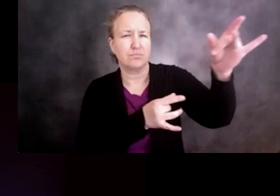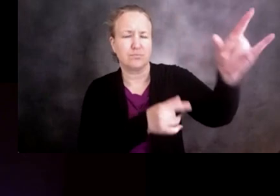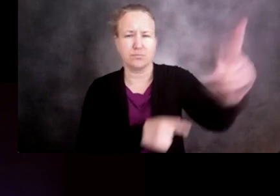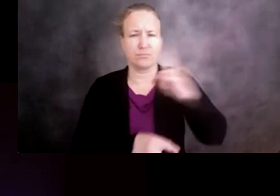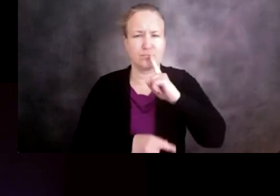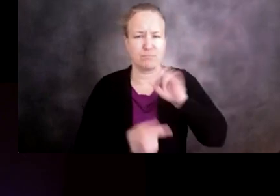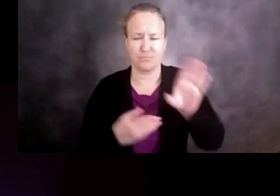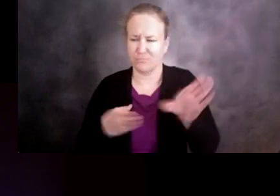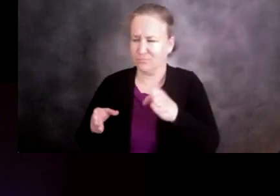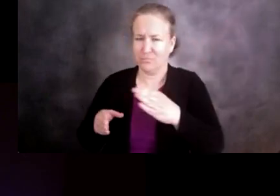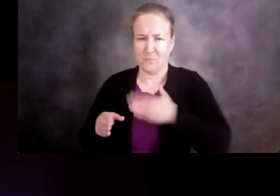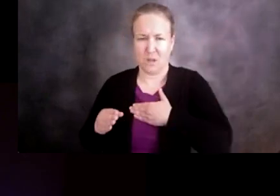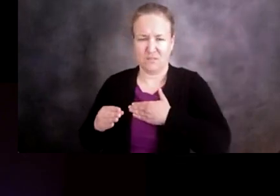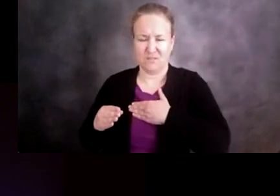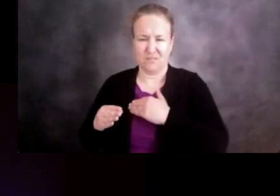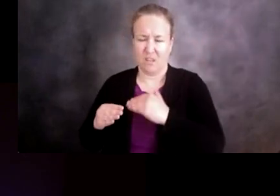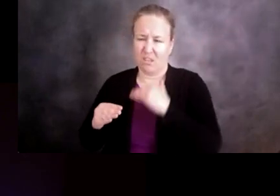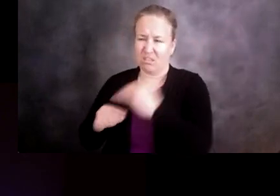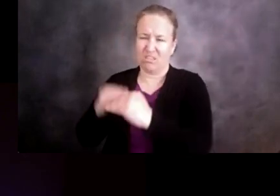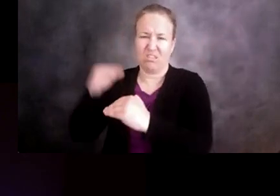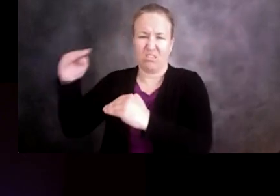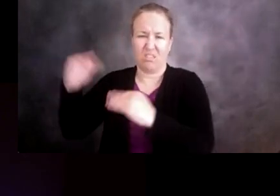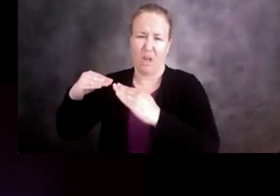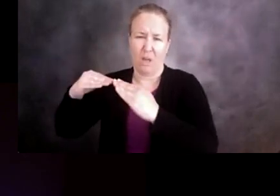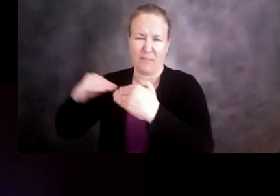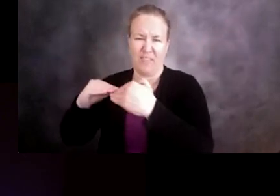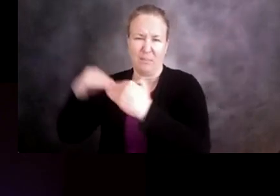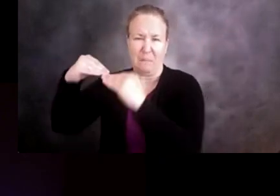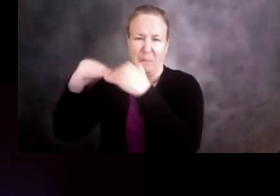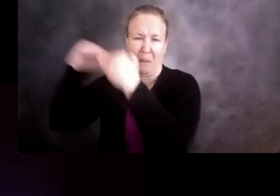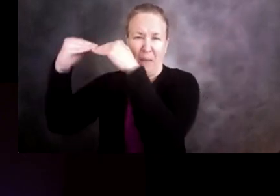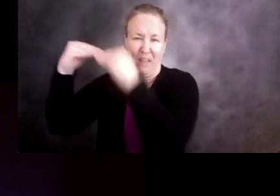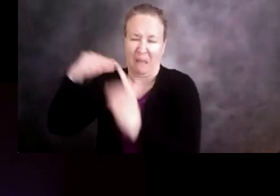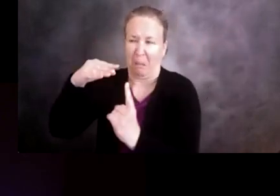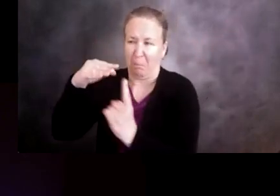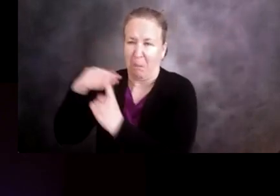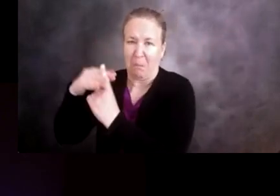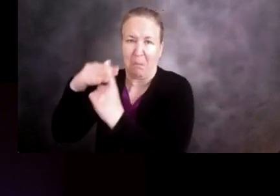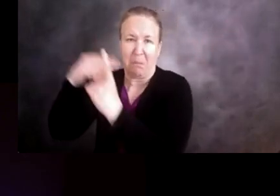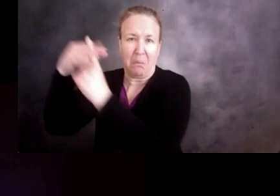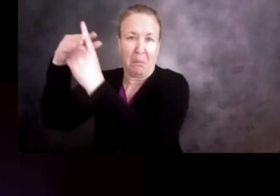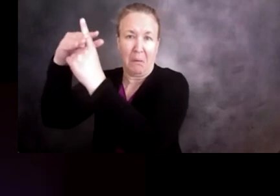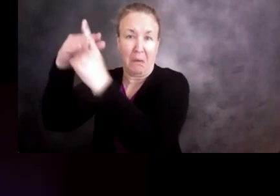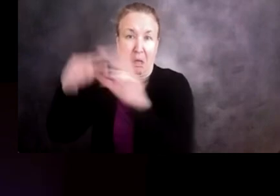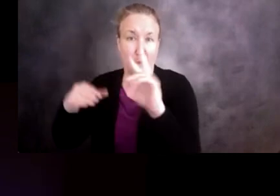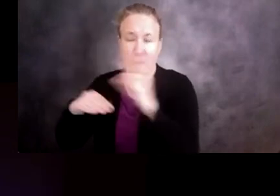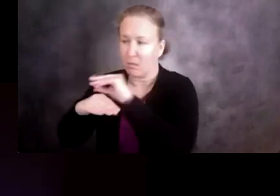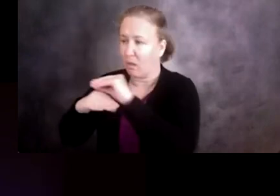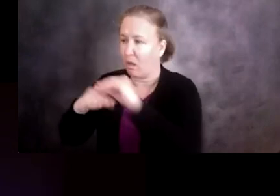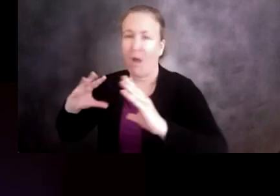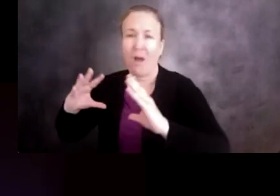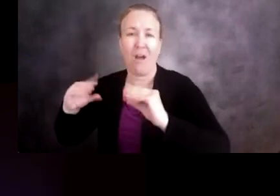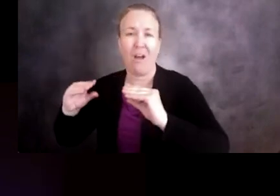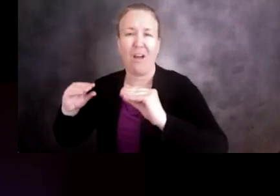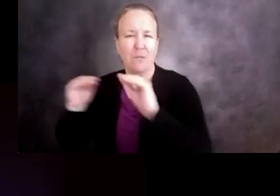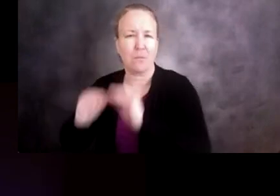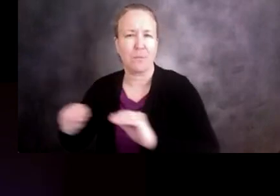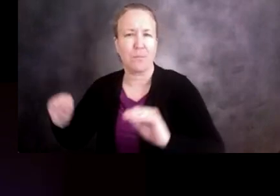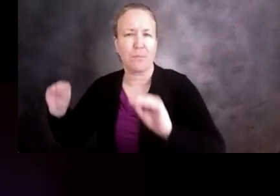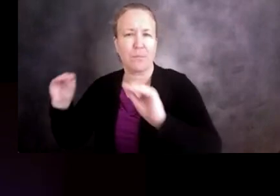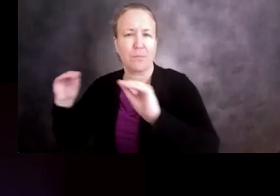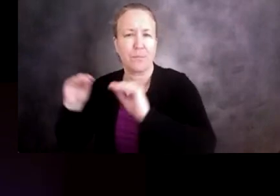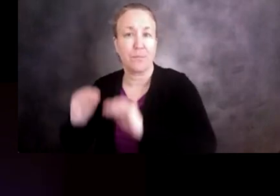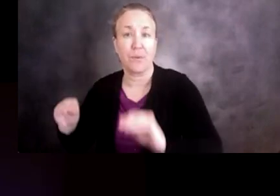boards torn up and places with no carpet on the floor, bare. But all the time, I's